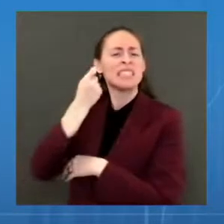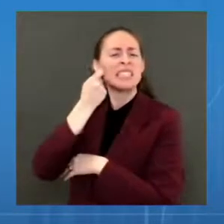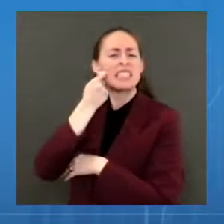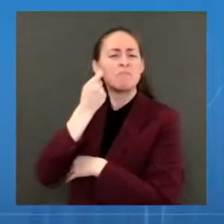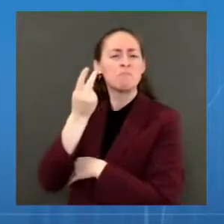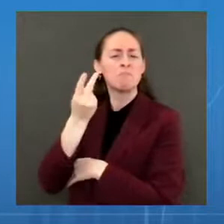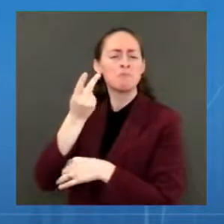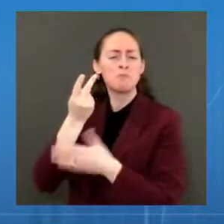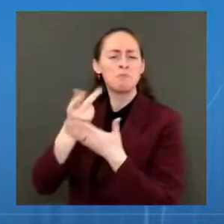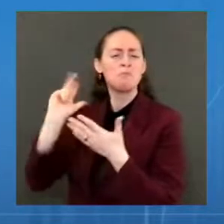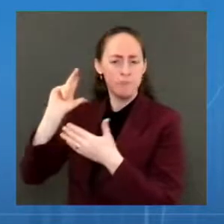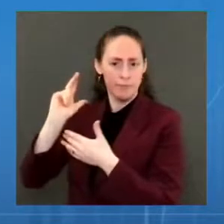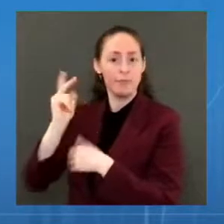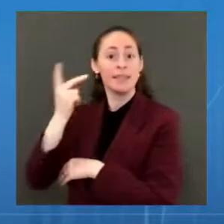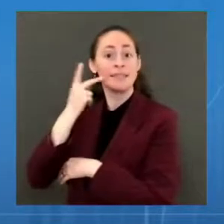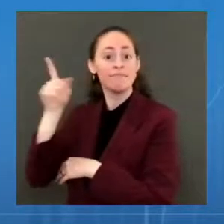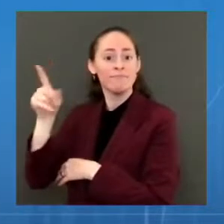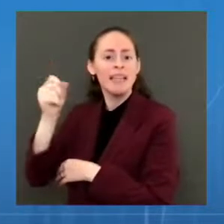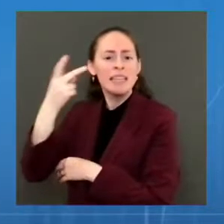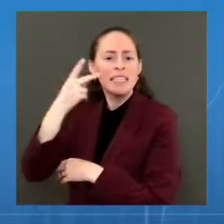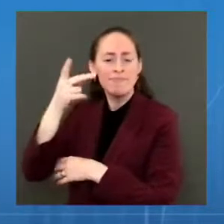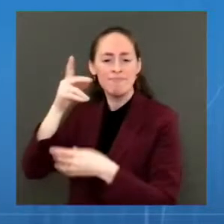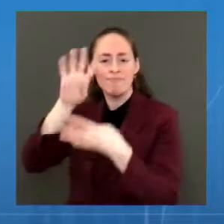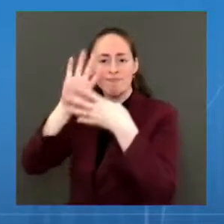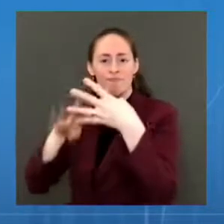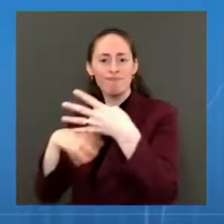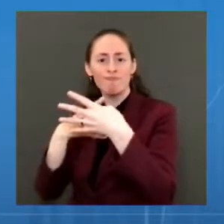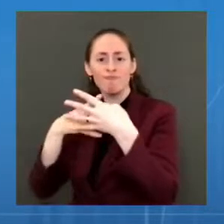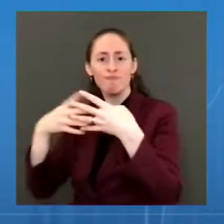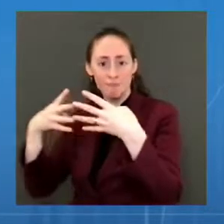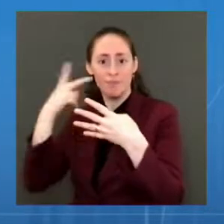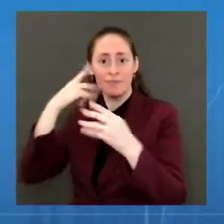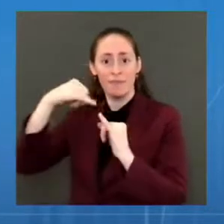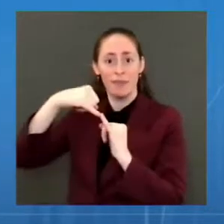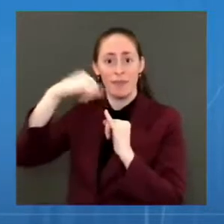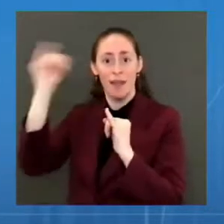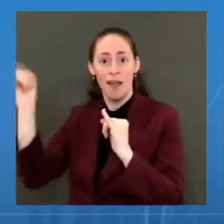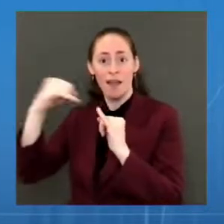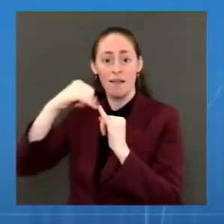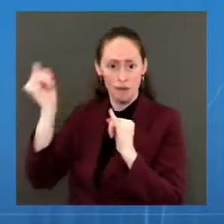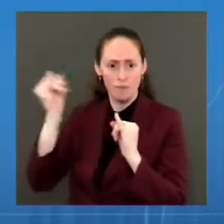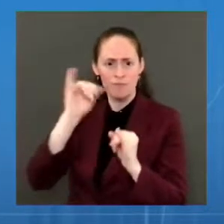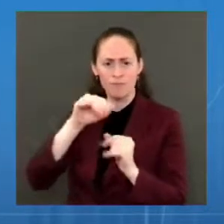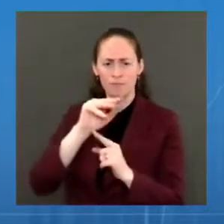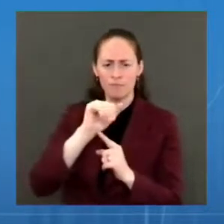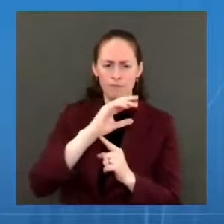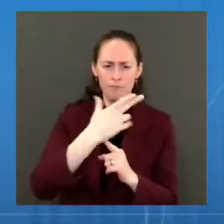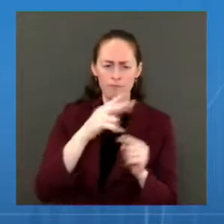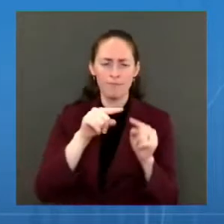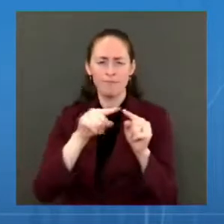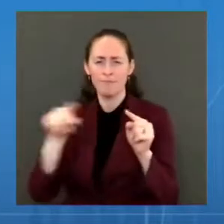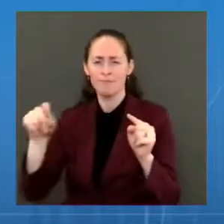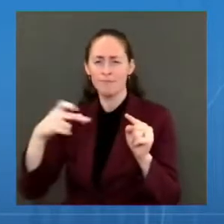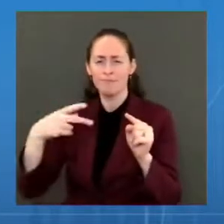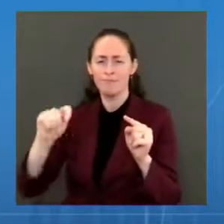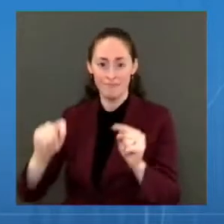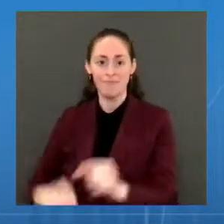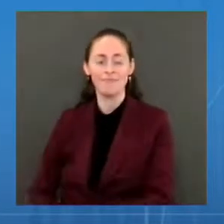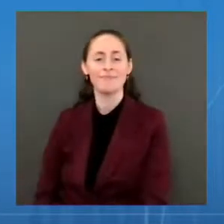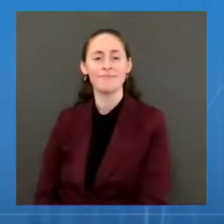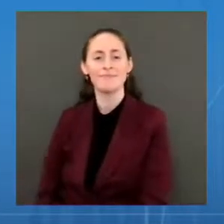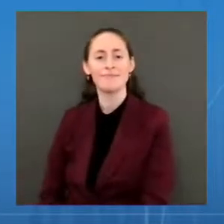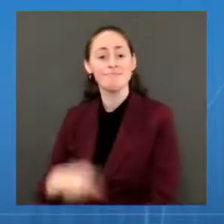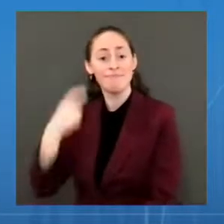the slide and go from March to September and take a look at waning immunity against infection